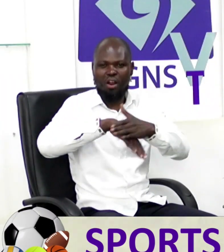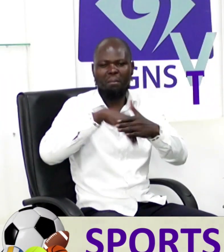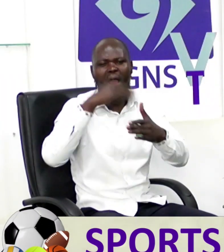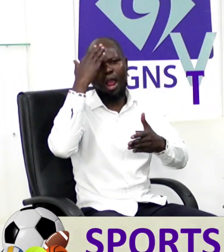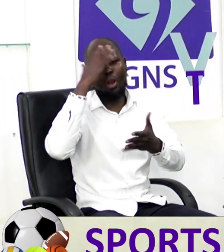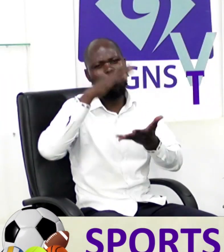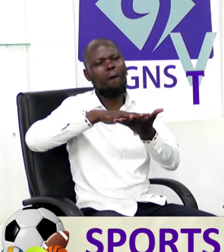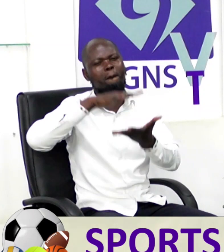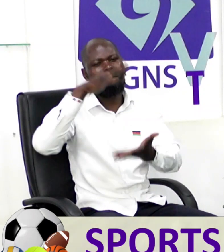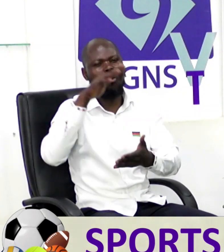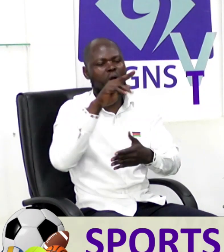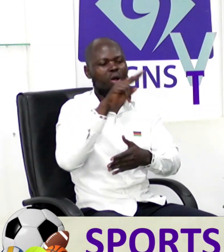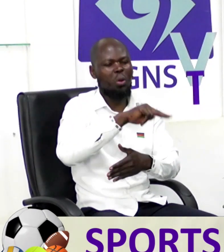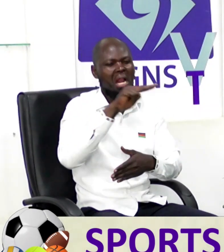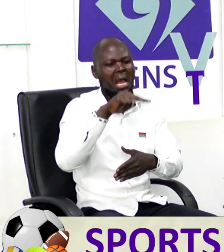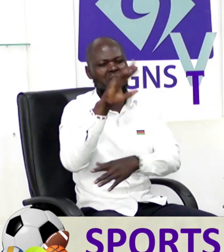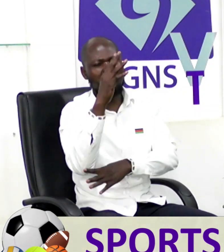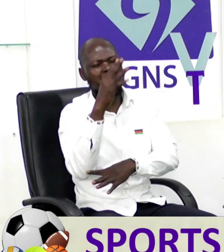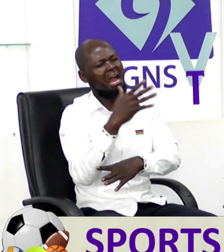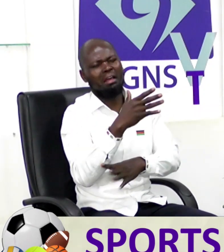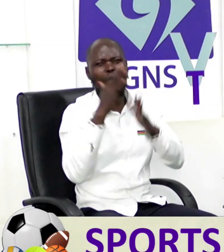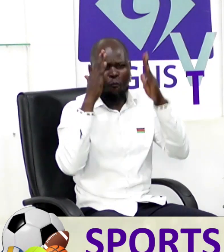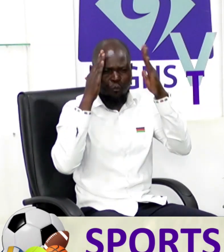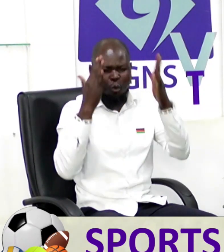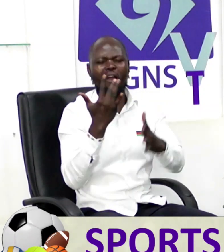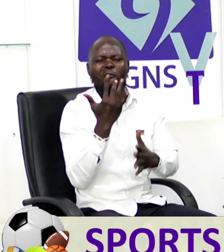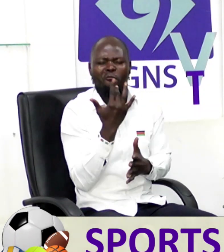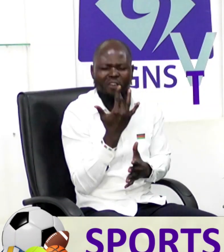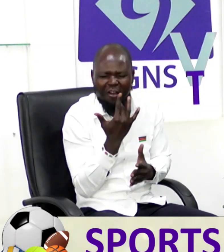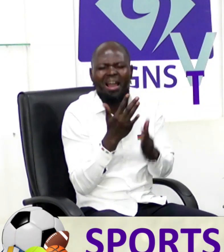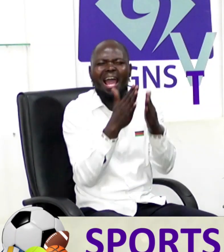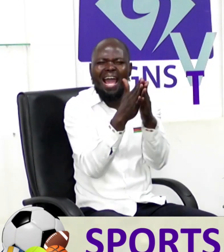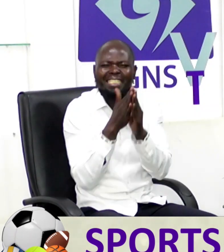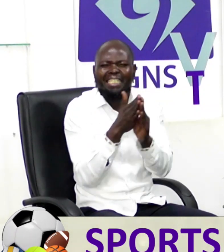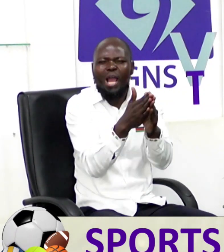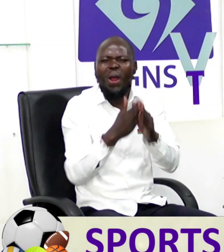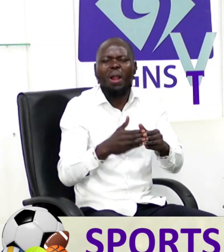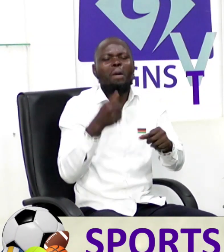I hope you've enjoyed the action that really happened on the weekend.